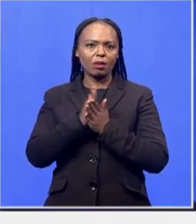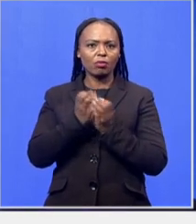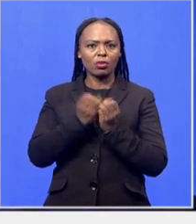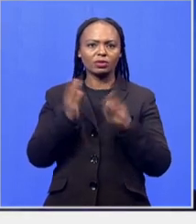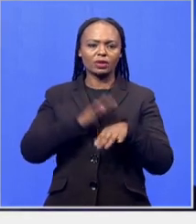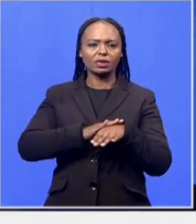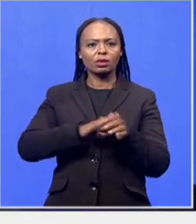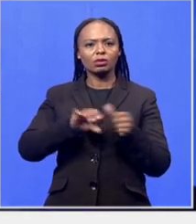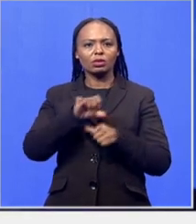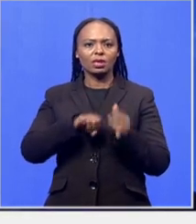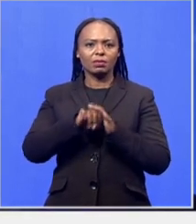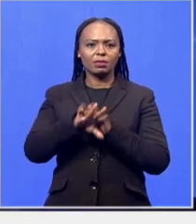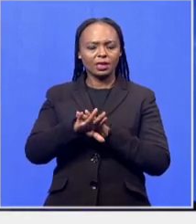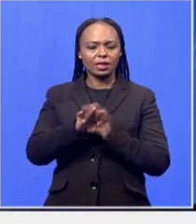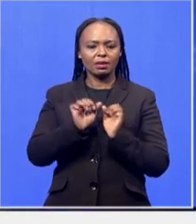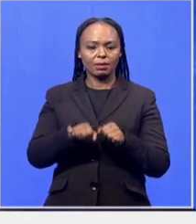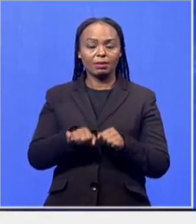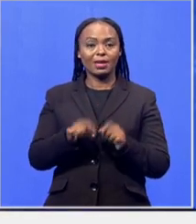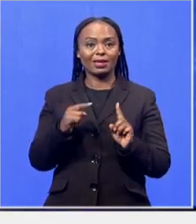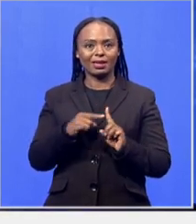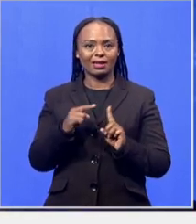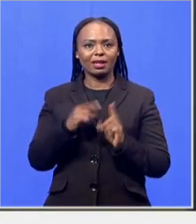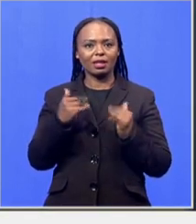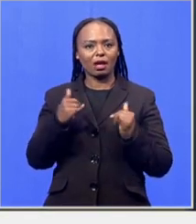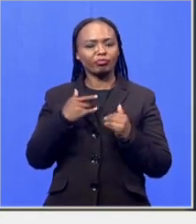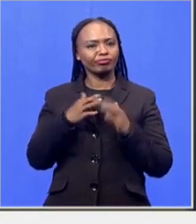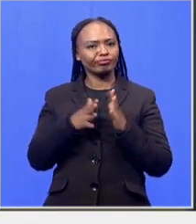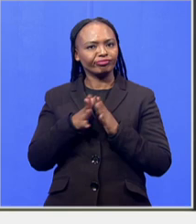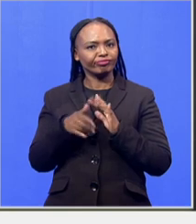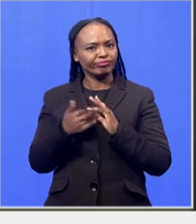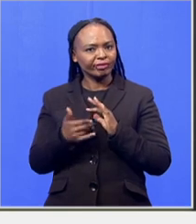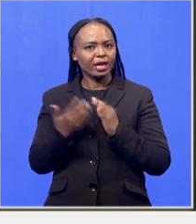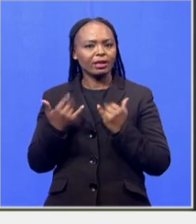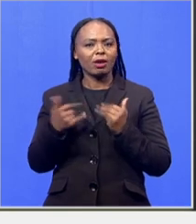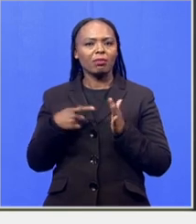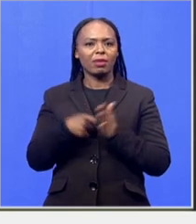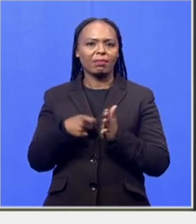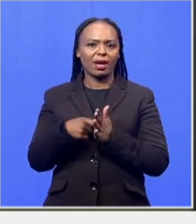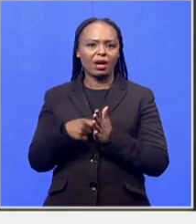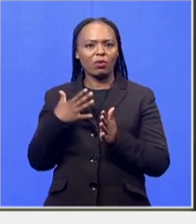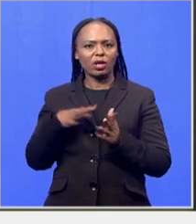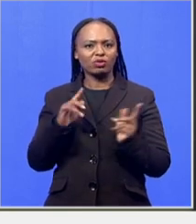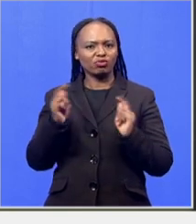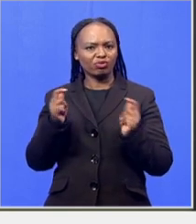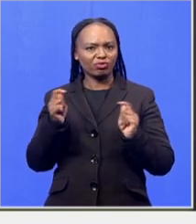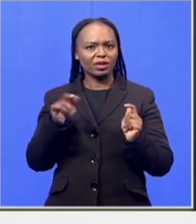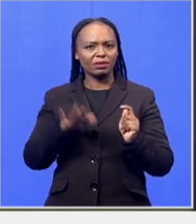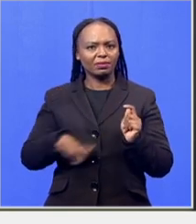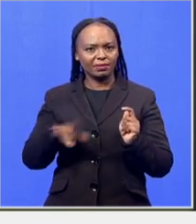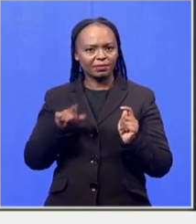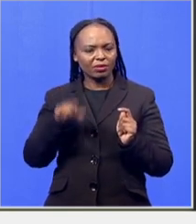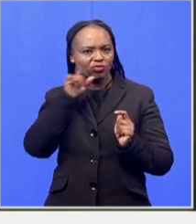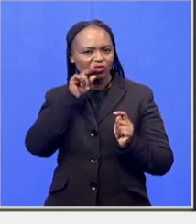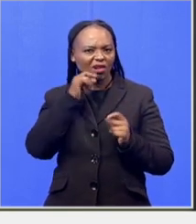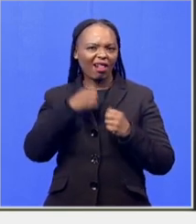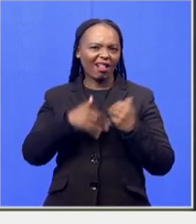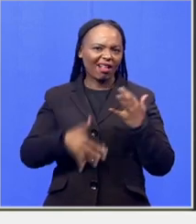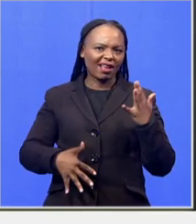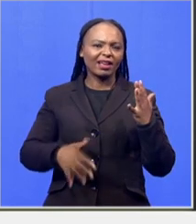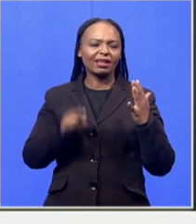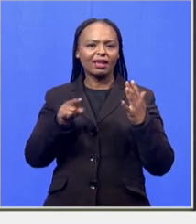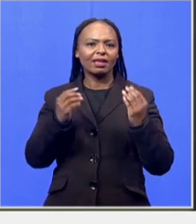on social media. As we reflect on that, his desire to buy Twitter, basically said he wanted to bring some changes there. Really, that was on, of course,